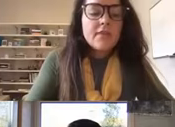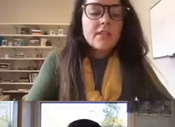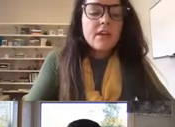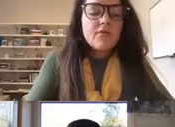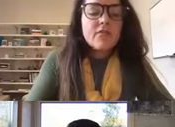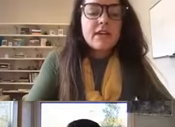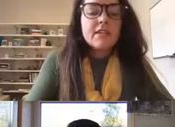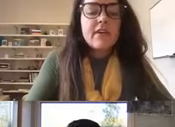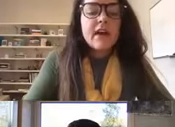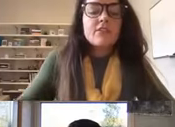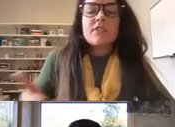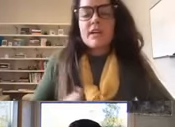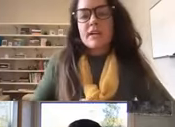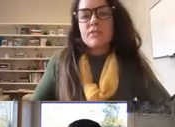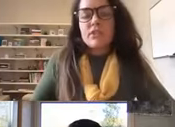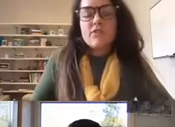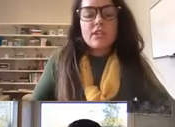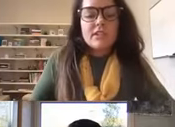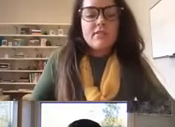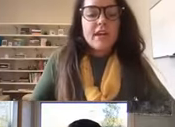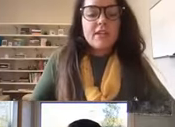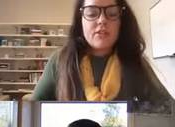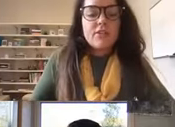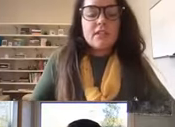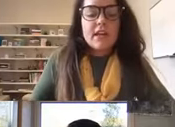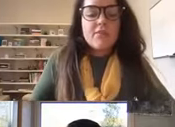Now, this self-reflexive exercise, which I've just